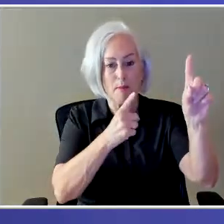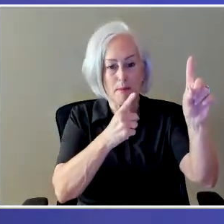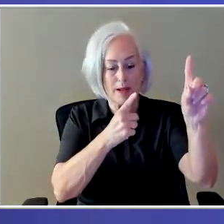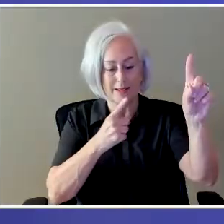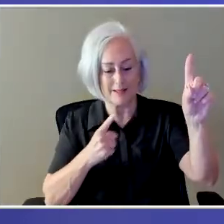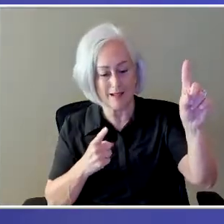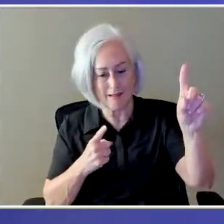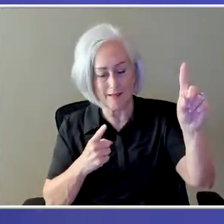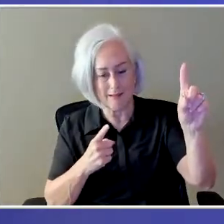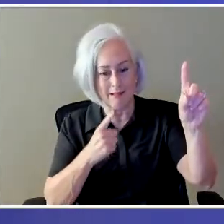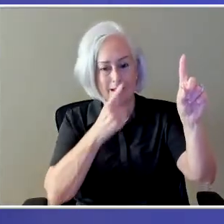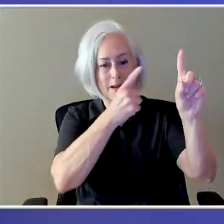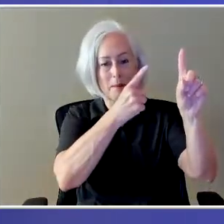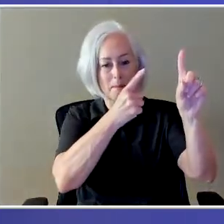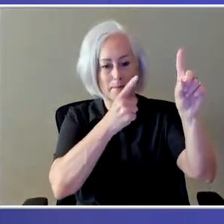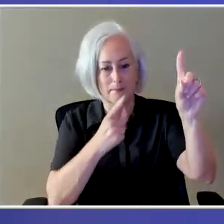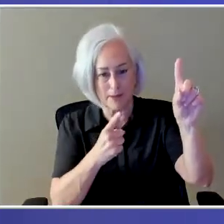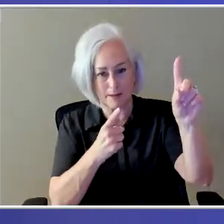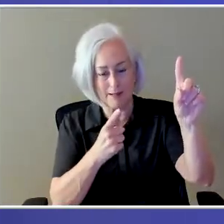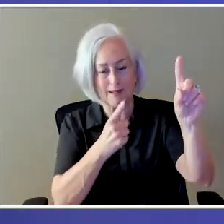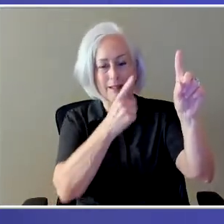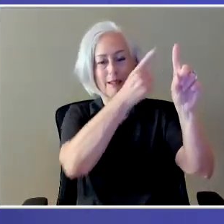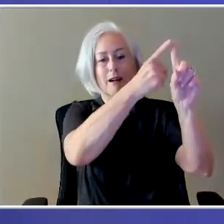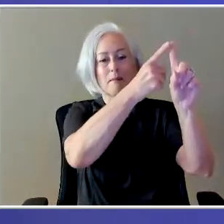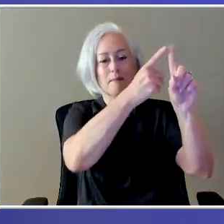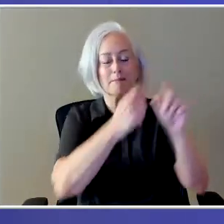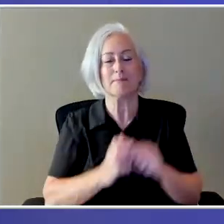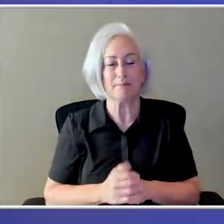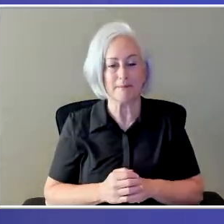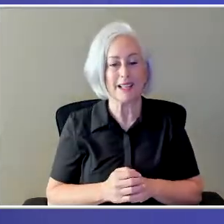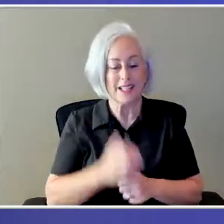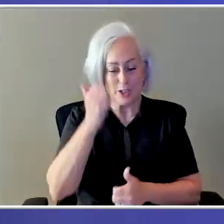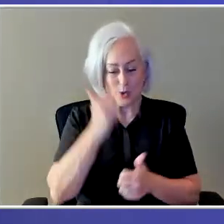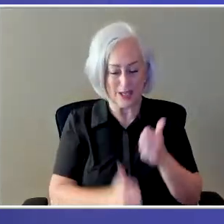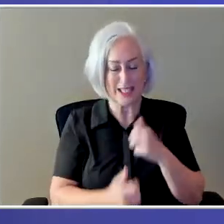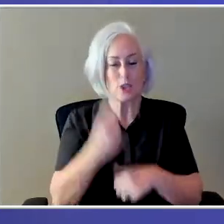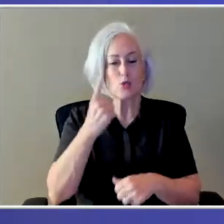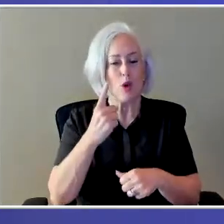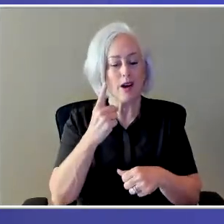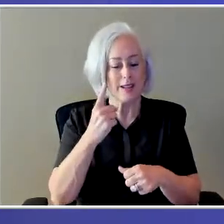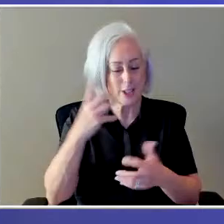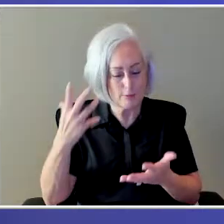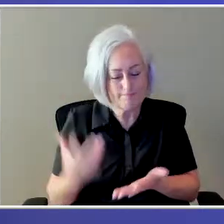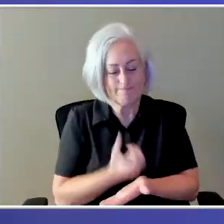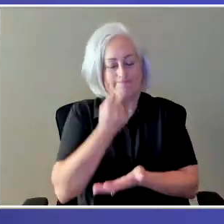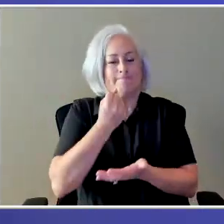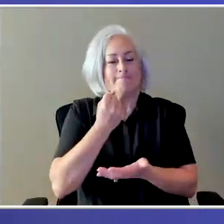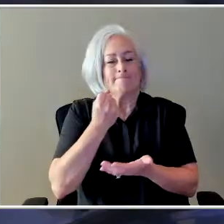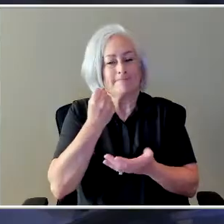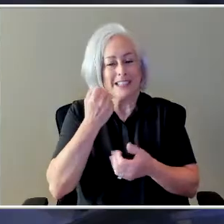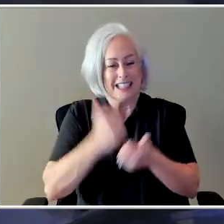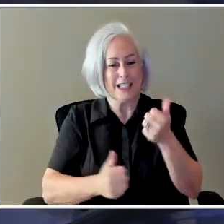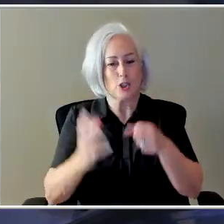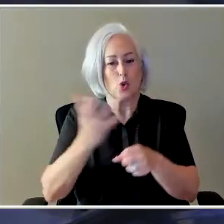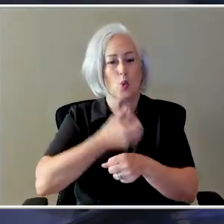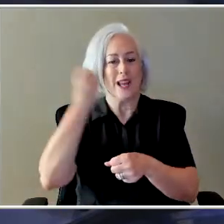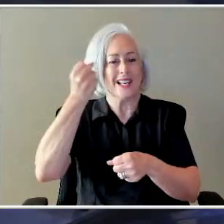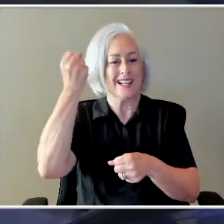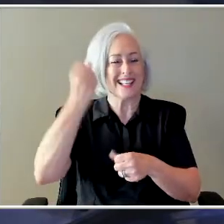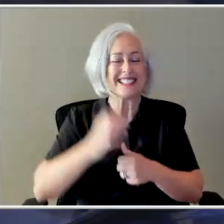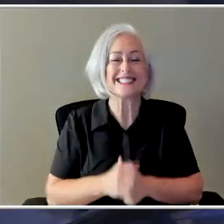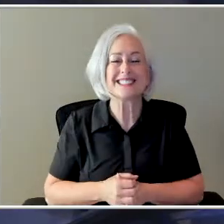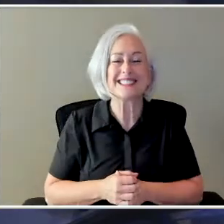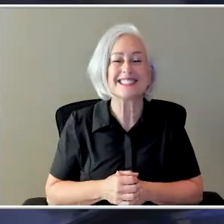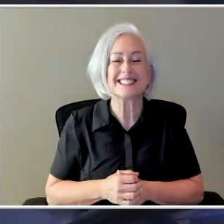over. So every little hurdle you have to hold on to, and hold on to those wins. Big wins. What do you remember? What were your